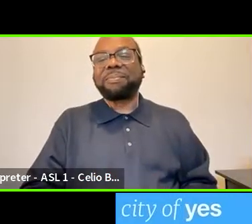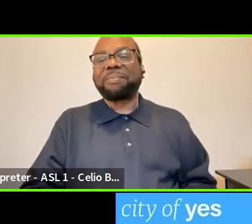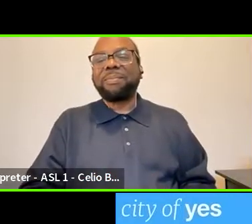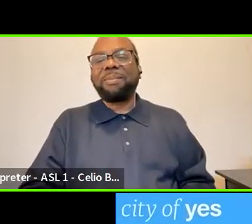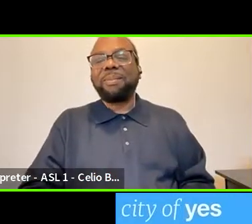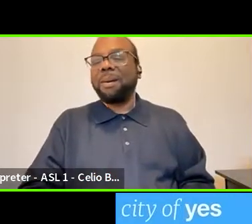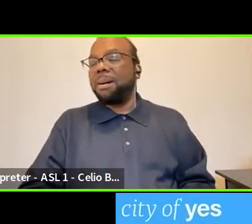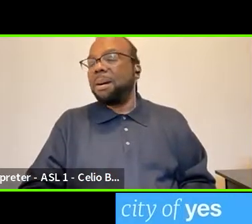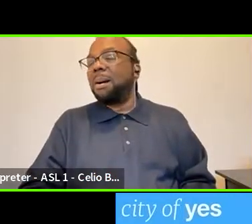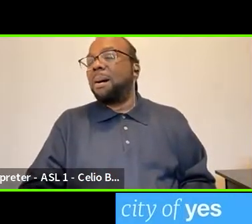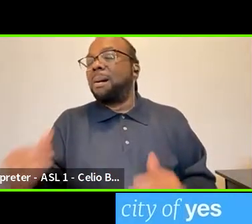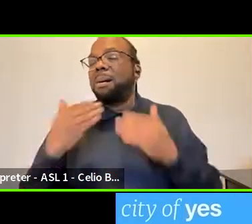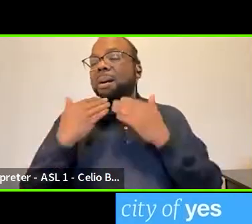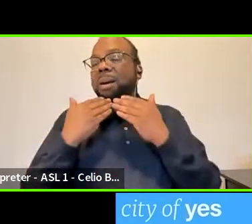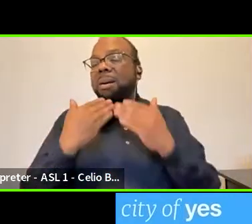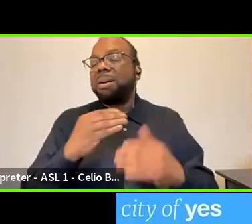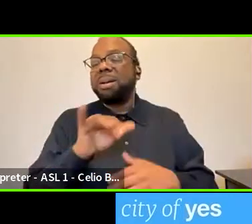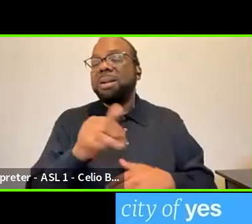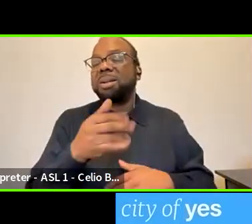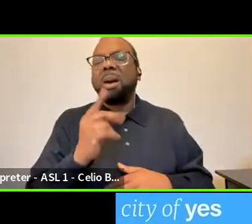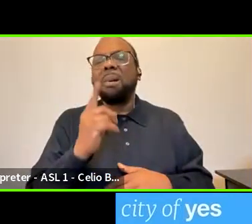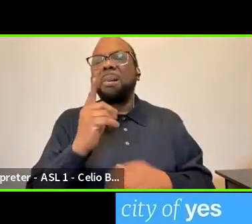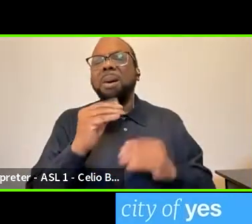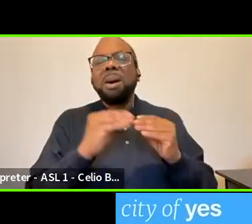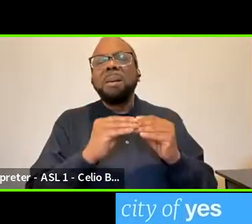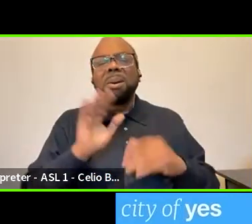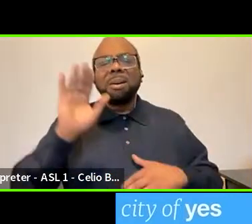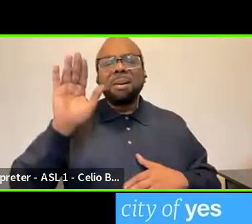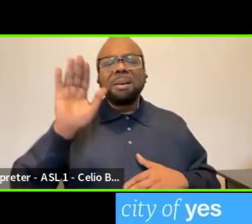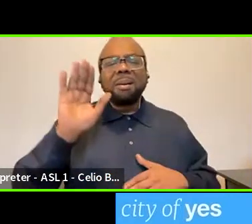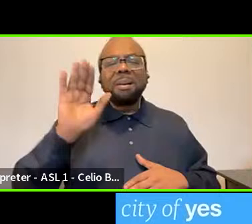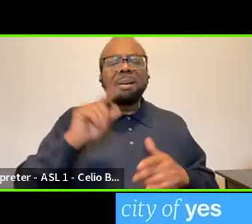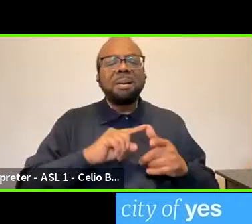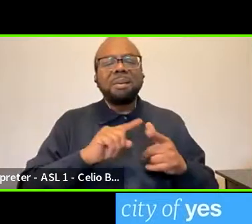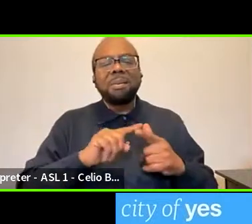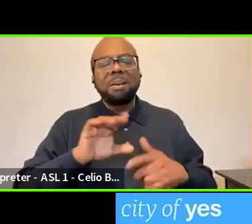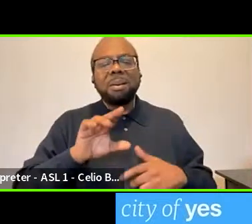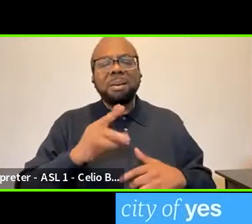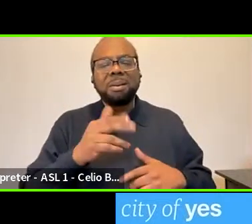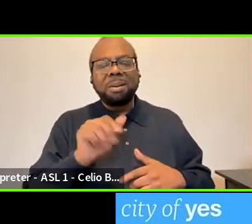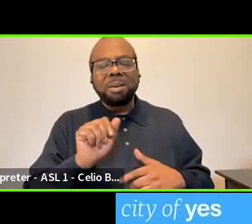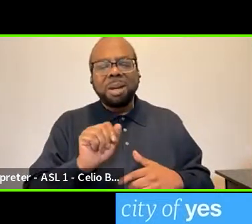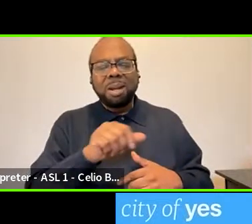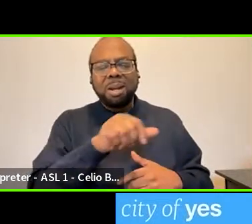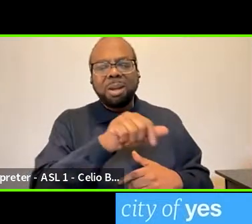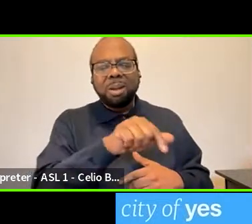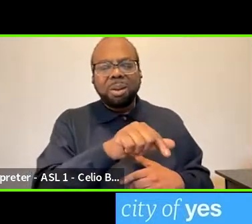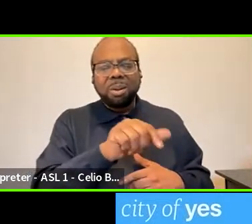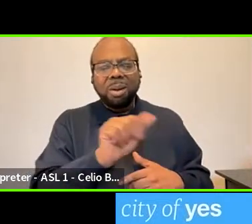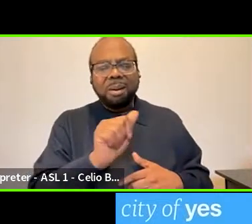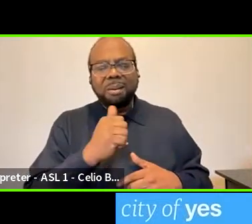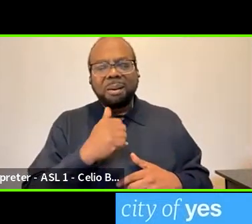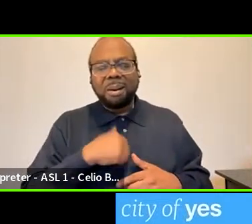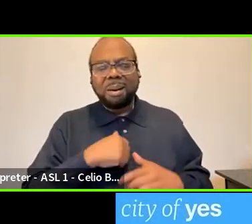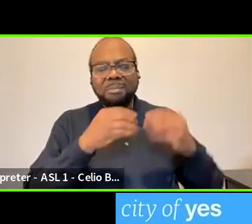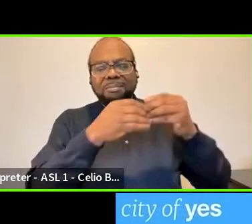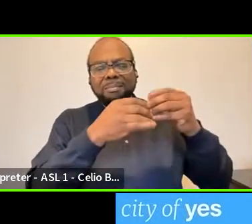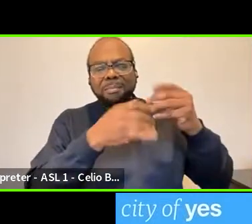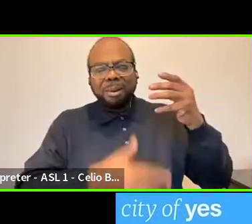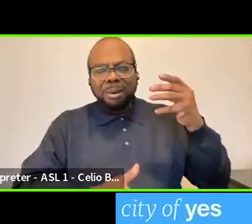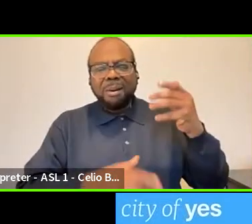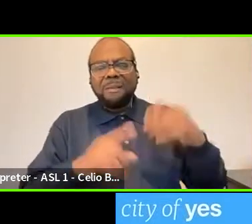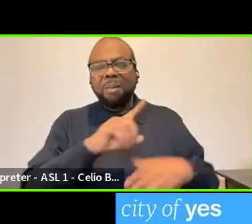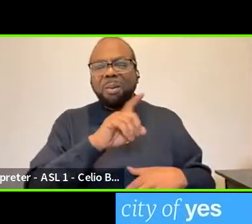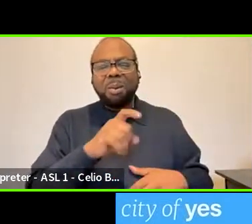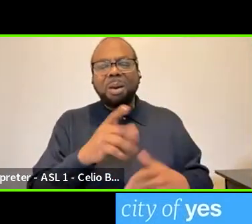Thanks, John. Um, so let's do one more raised hand, and then, you know, there's the chat, uh, the Q and A function has, um, quite a bit of questions in there.